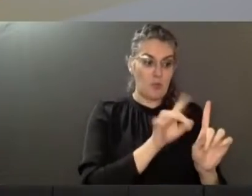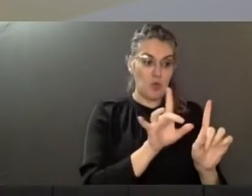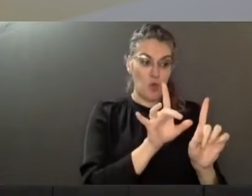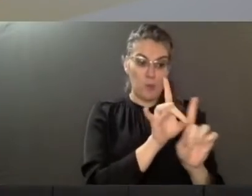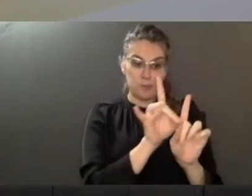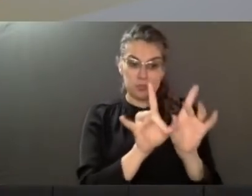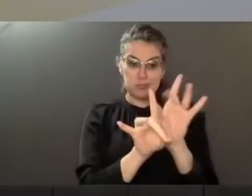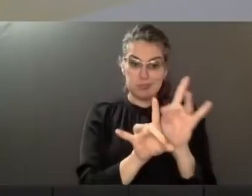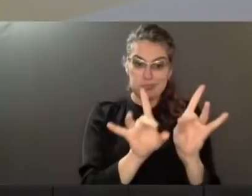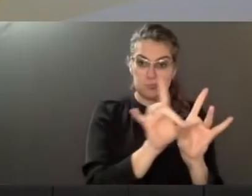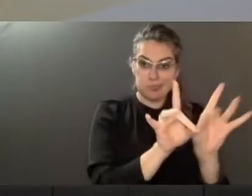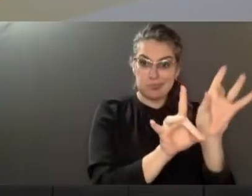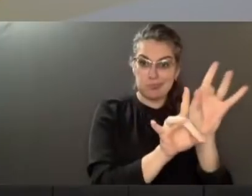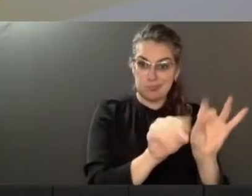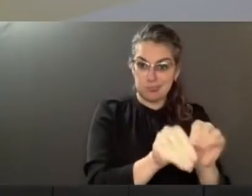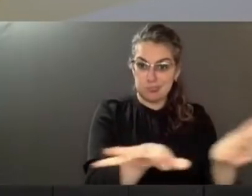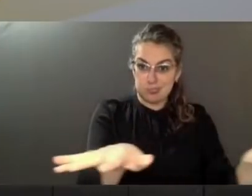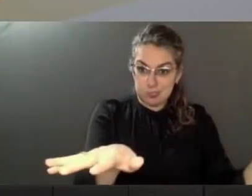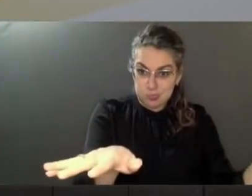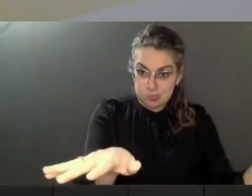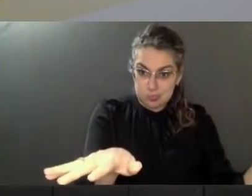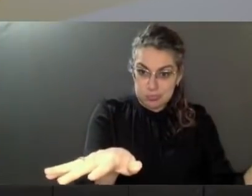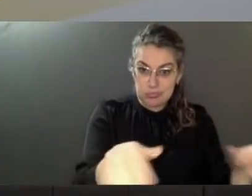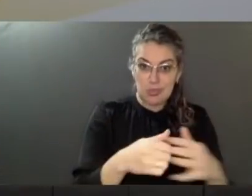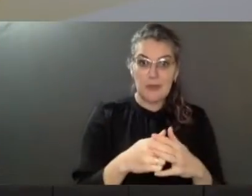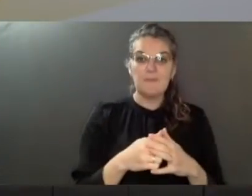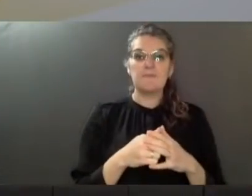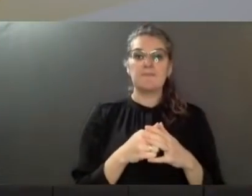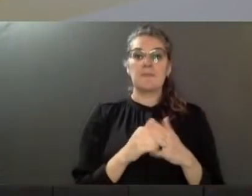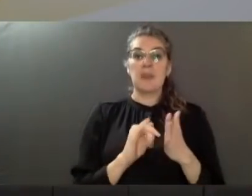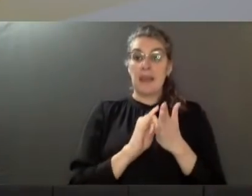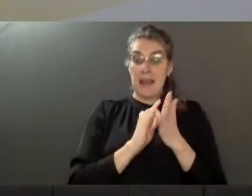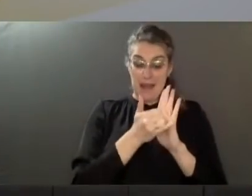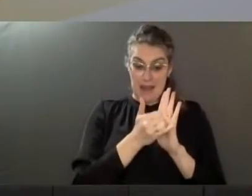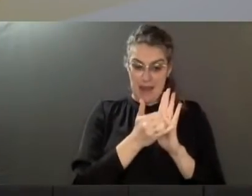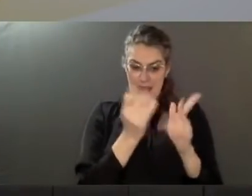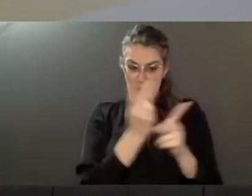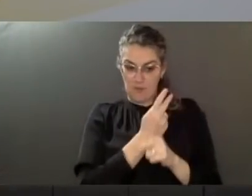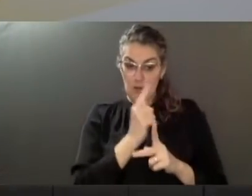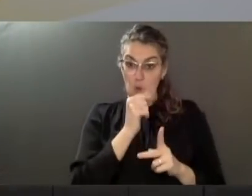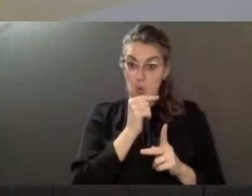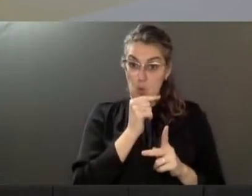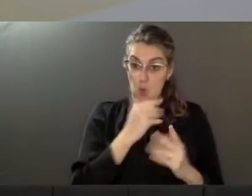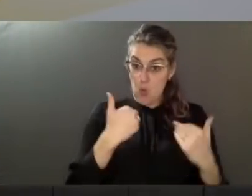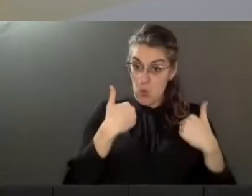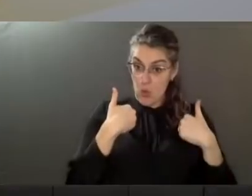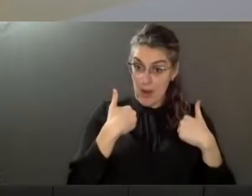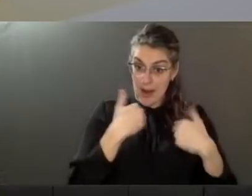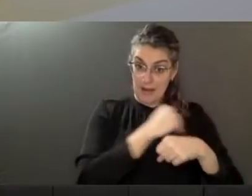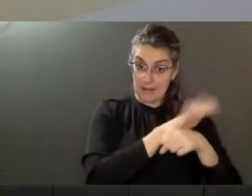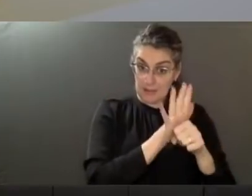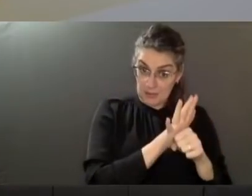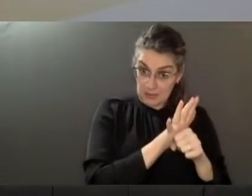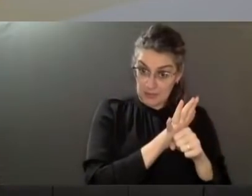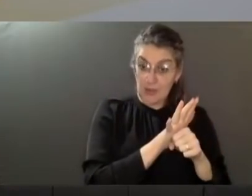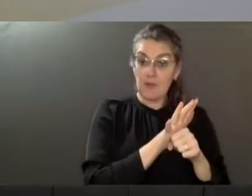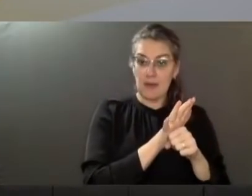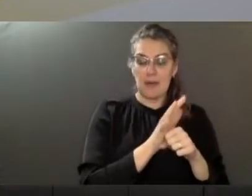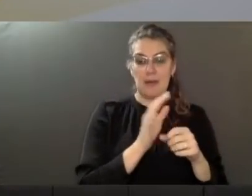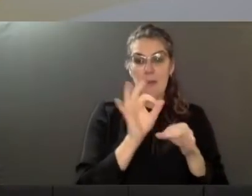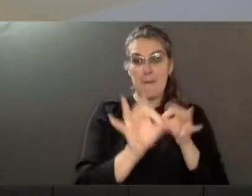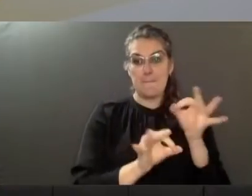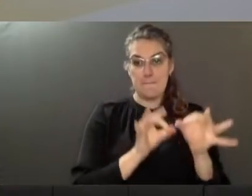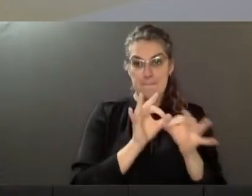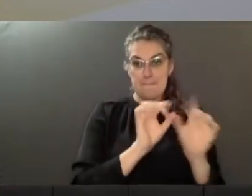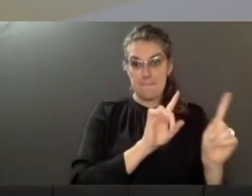of course, the only way we can really identify cases is by testing. In the past week, the provincial lab processed